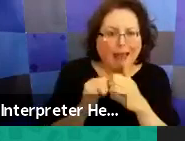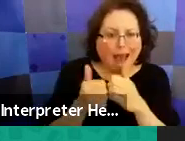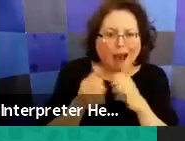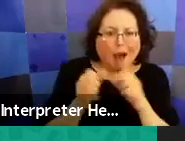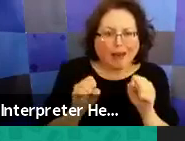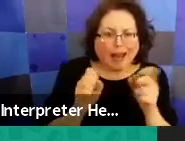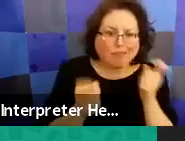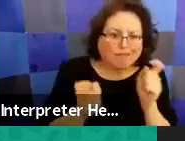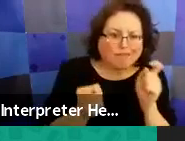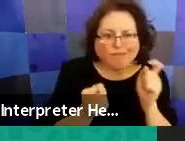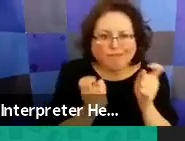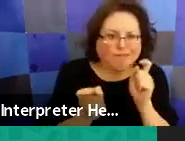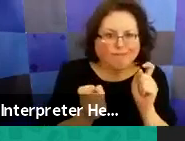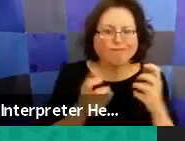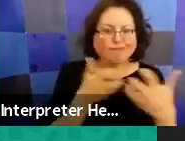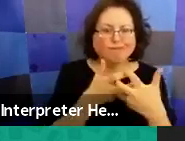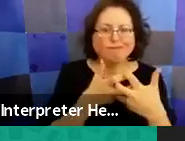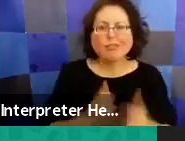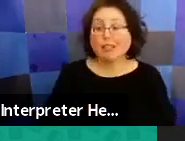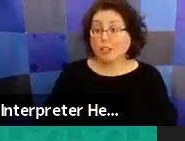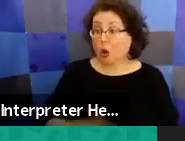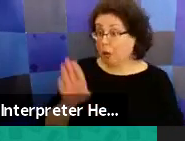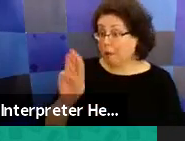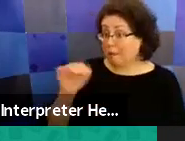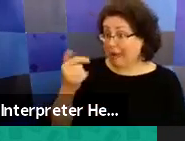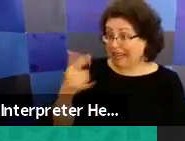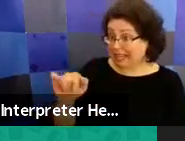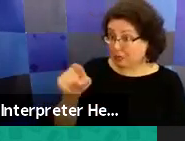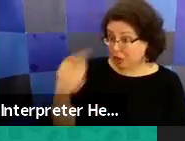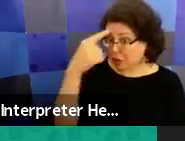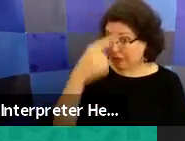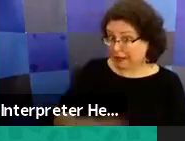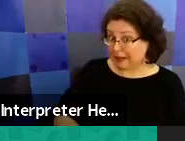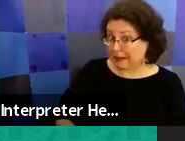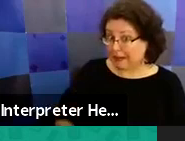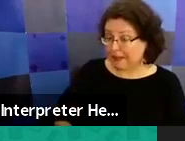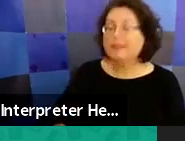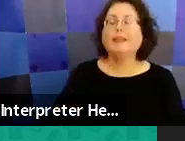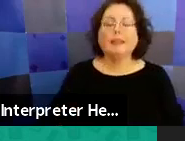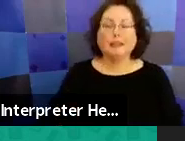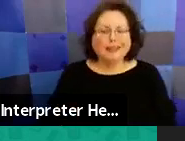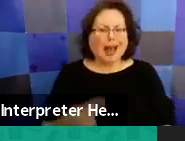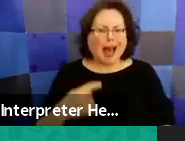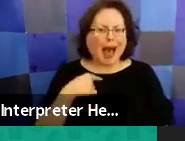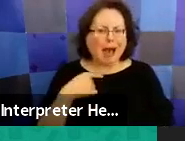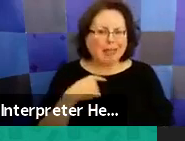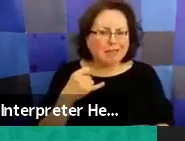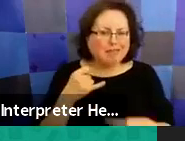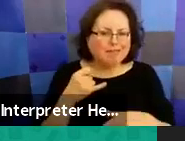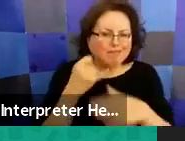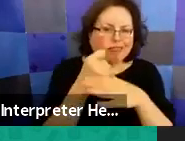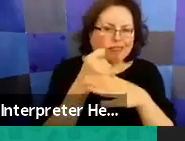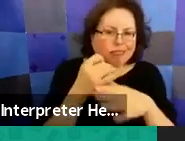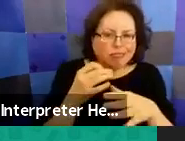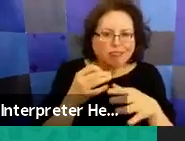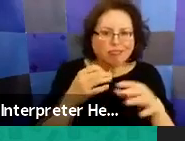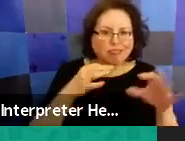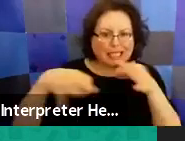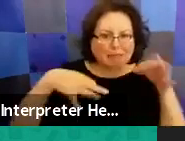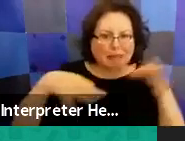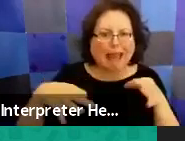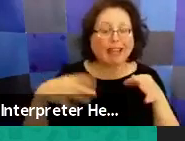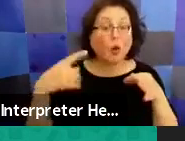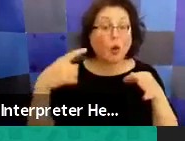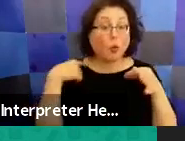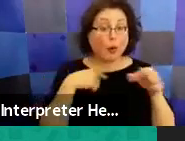interested, Megan, if you have a take on that one. Right, let me intercede and explain is that when we're looking at